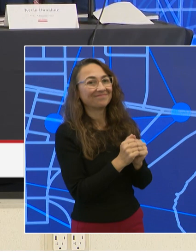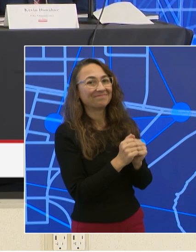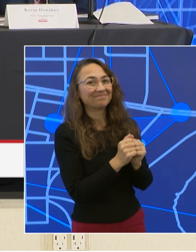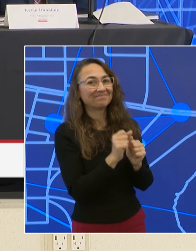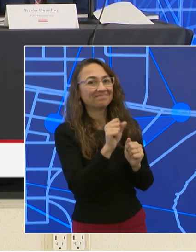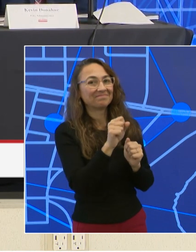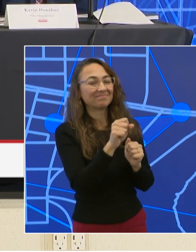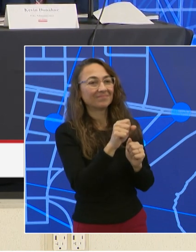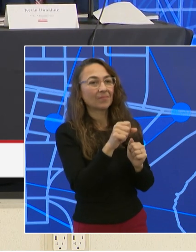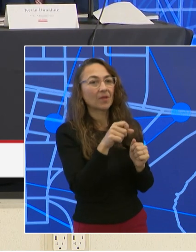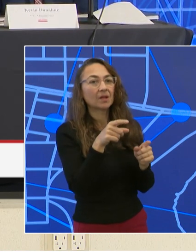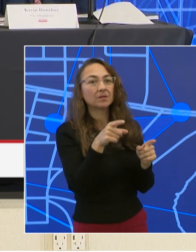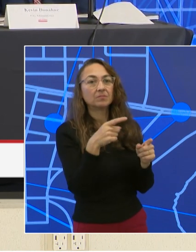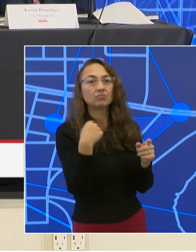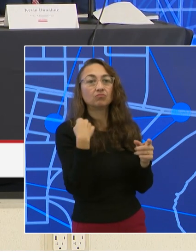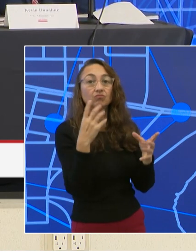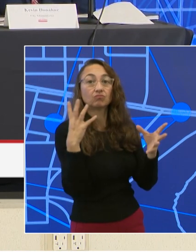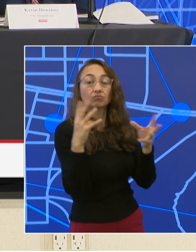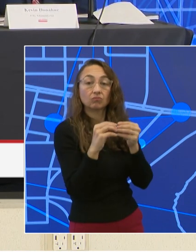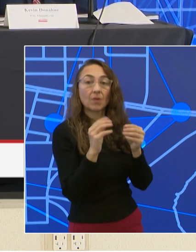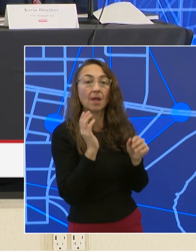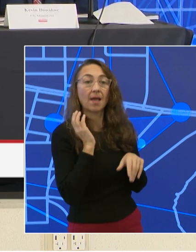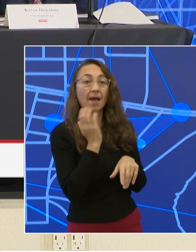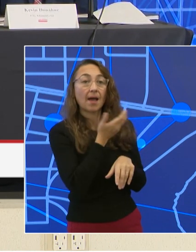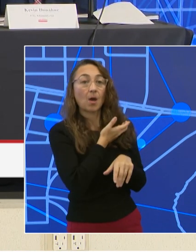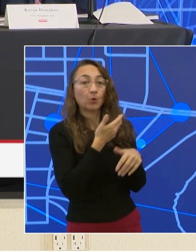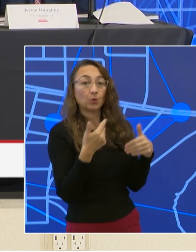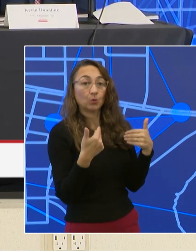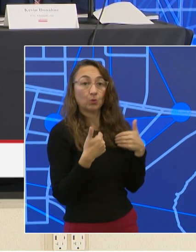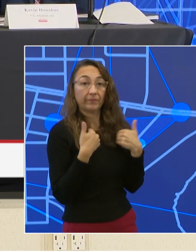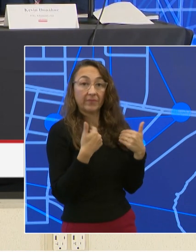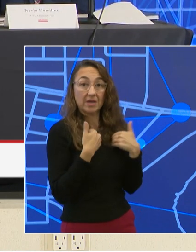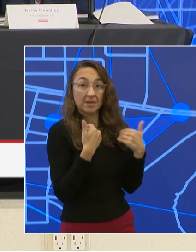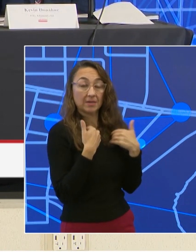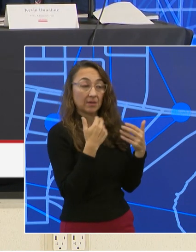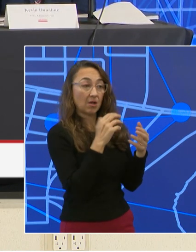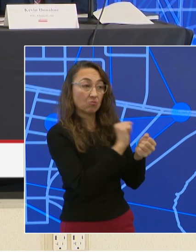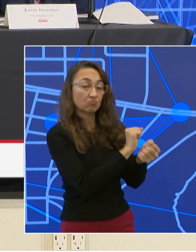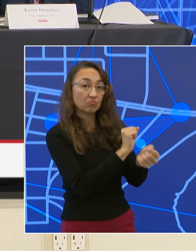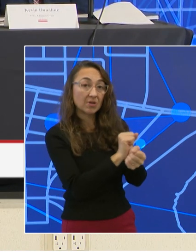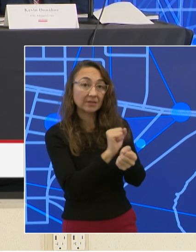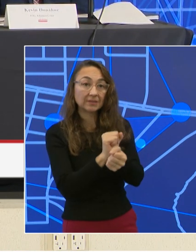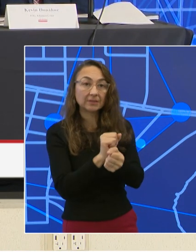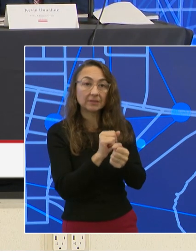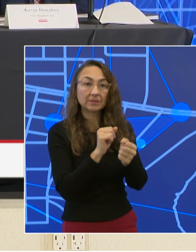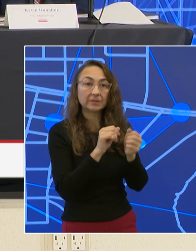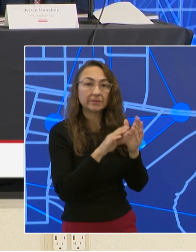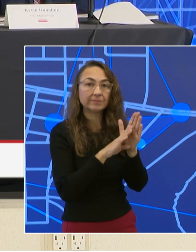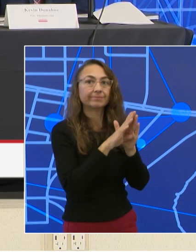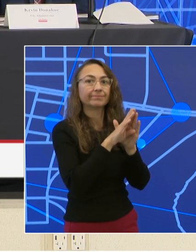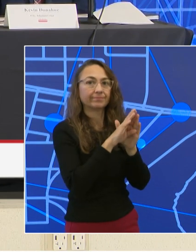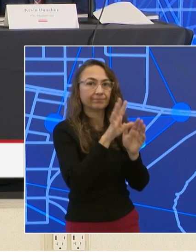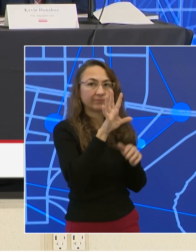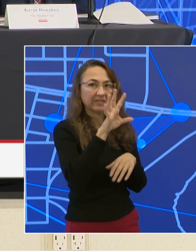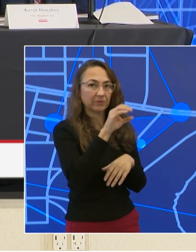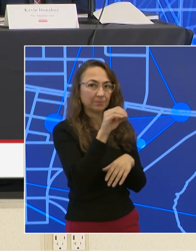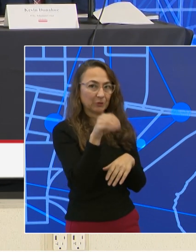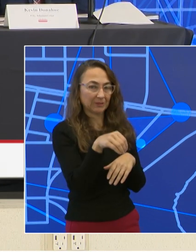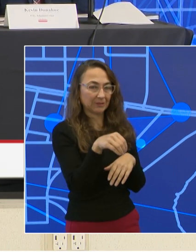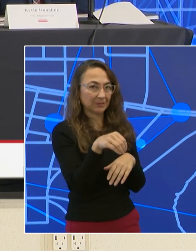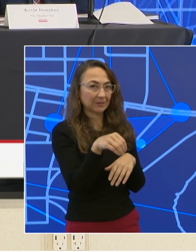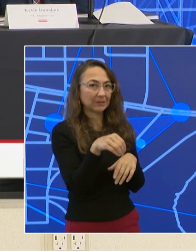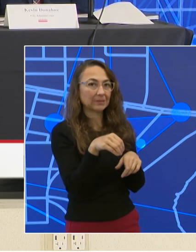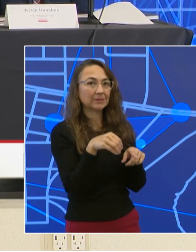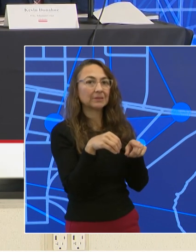up 5% with our juvenile arrests. And we believe that there is a small number of juveniles